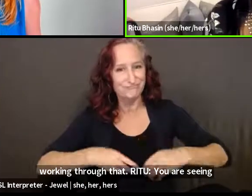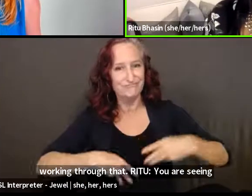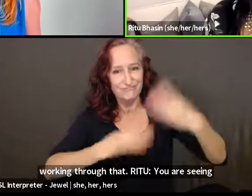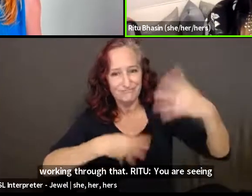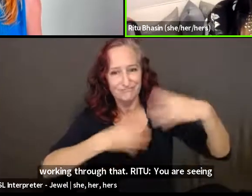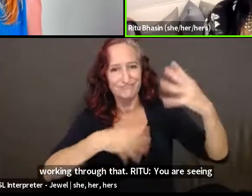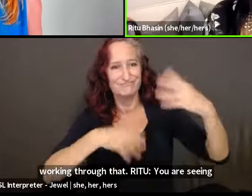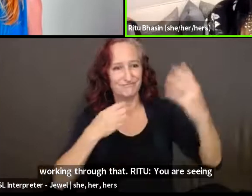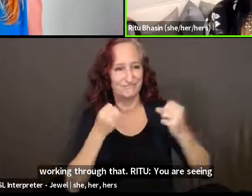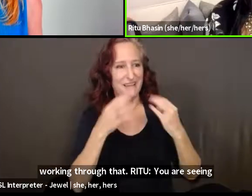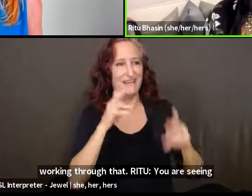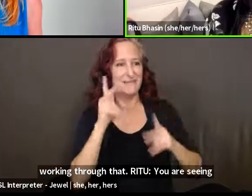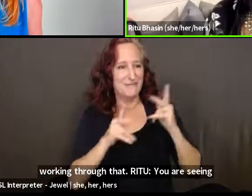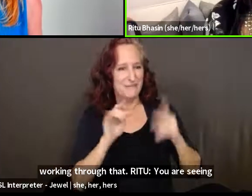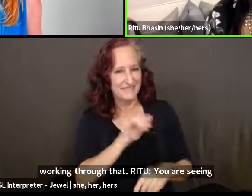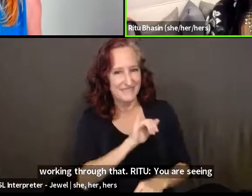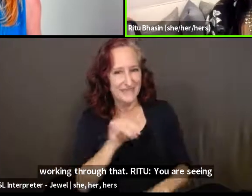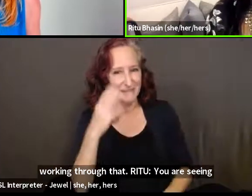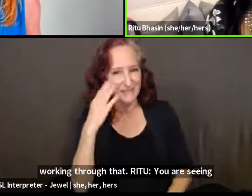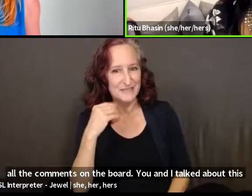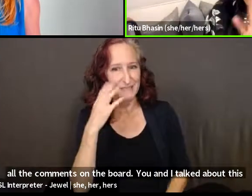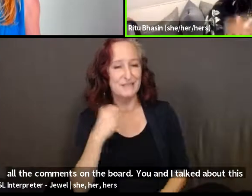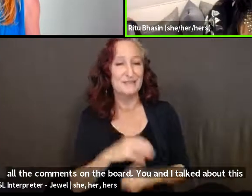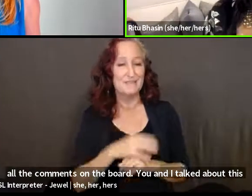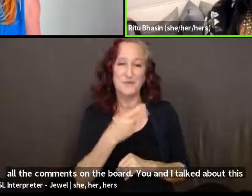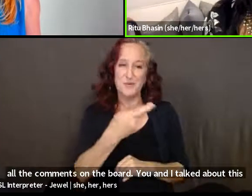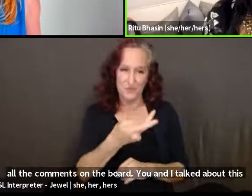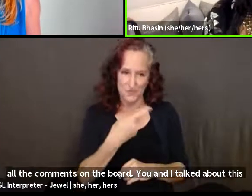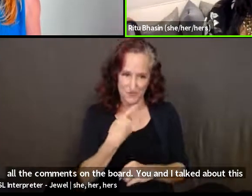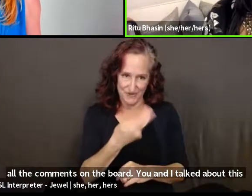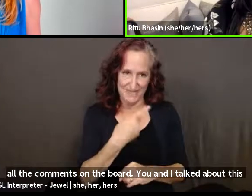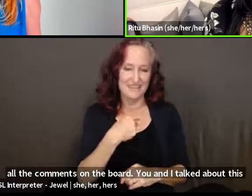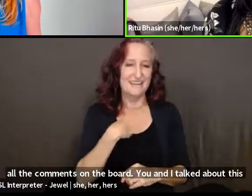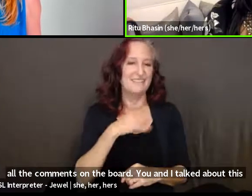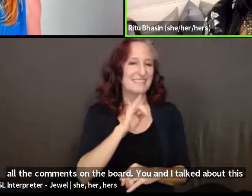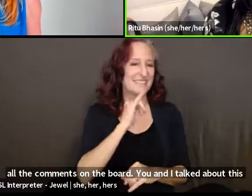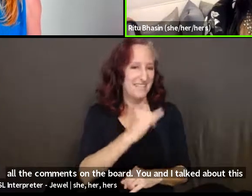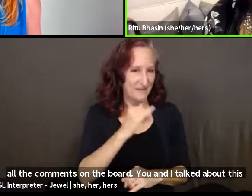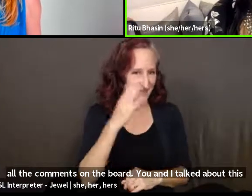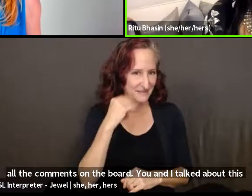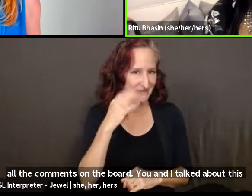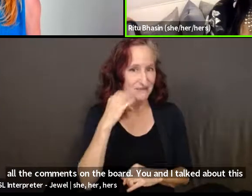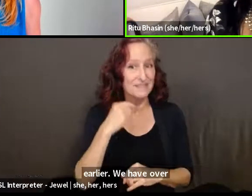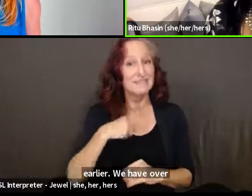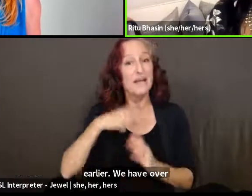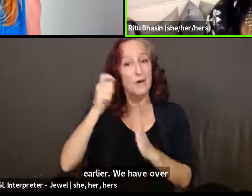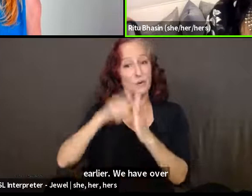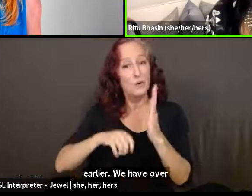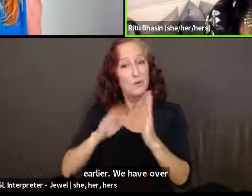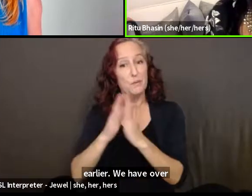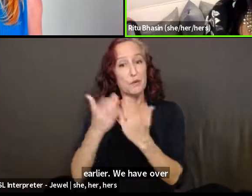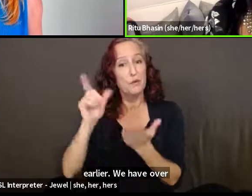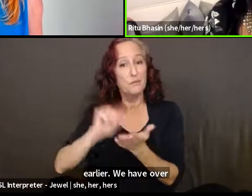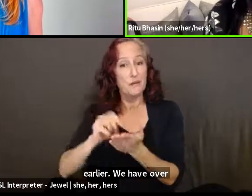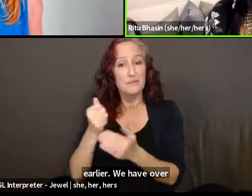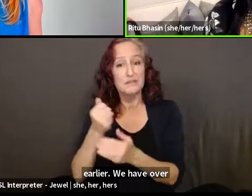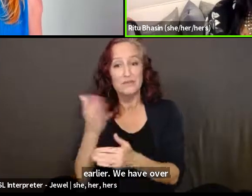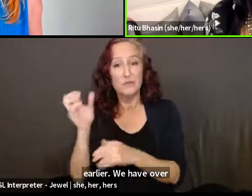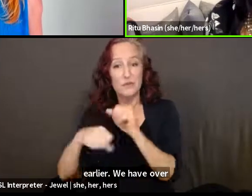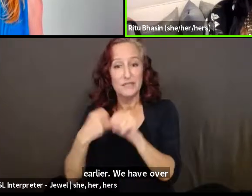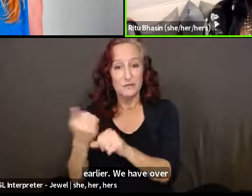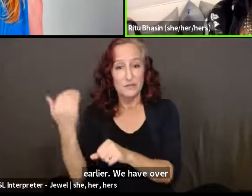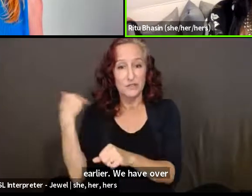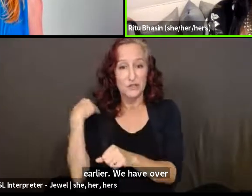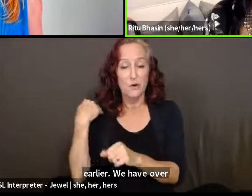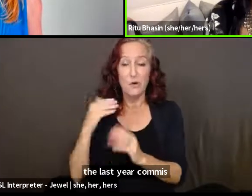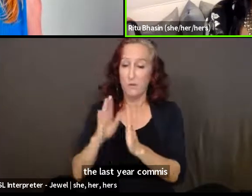and we have over the last year commiserated. I wrote a book that was published a few years ago, and how hard it is to write a book, period. But let